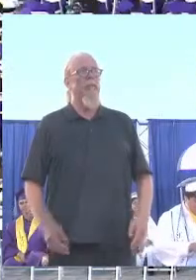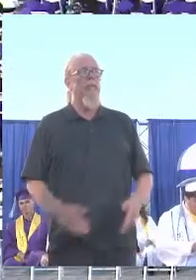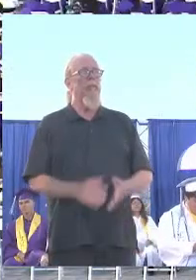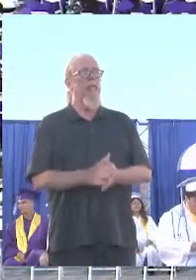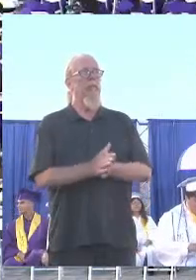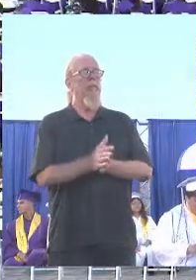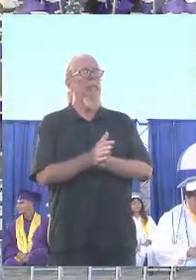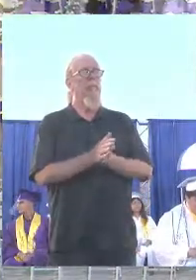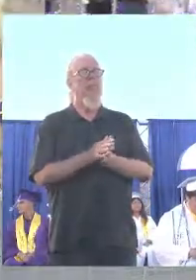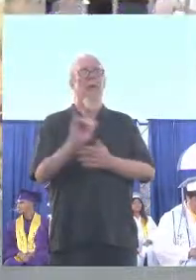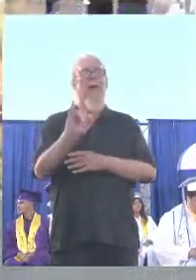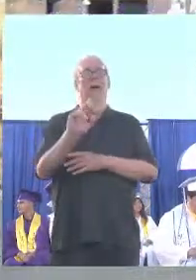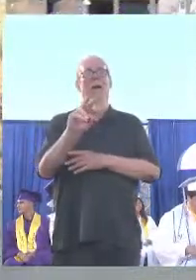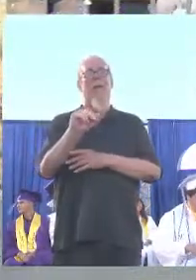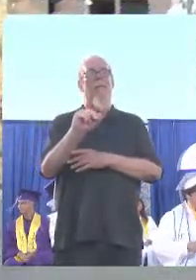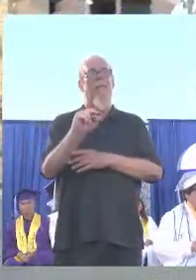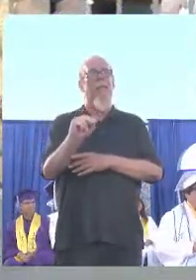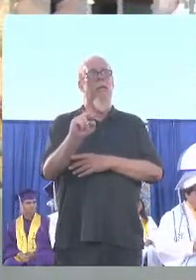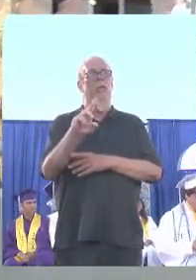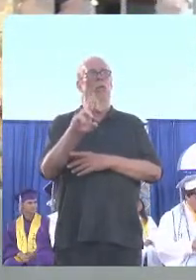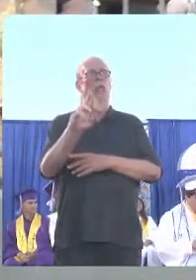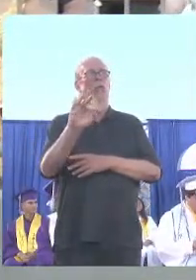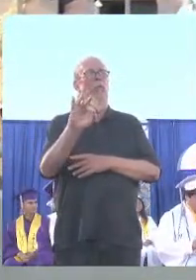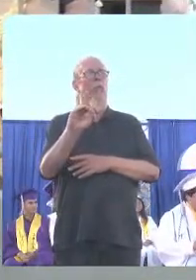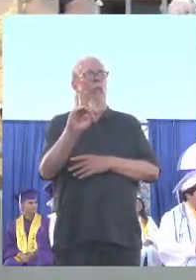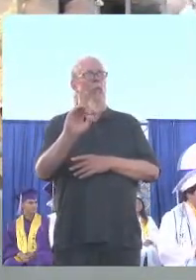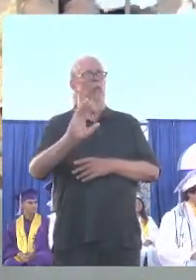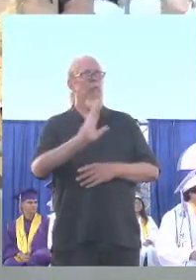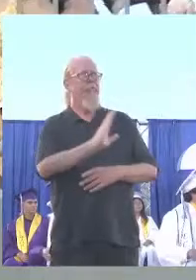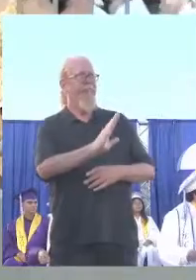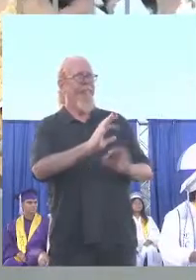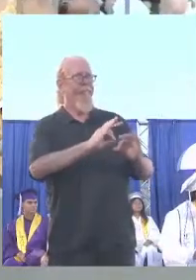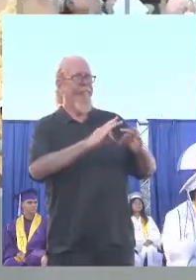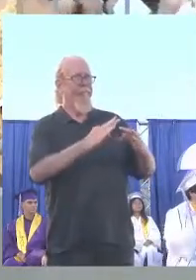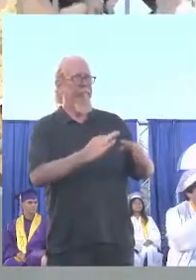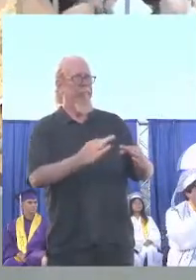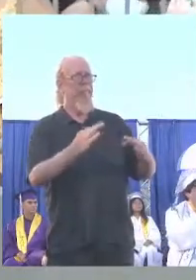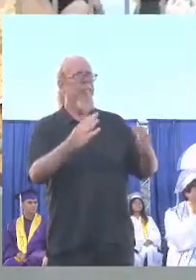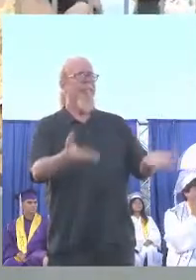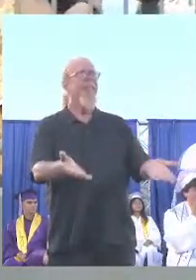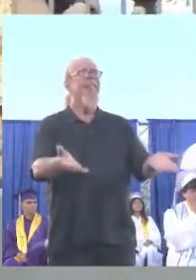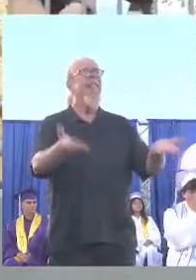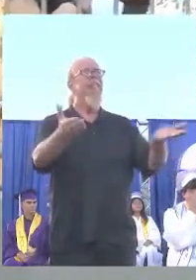2023. Will Ivan M. Rufo's family please stand and be recognized?